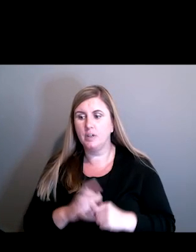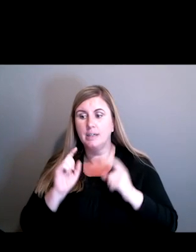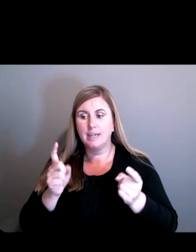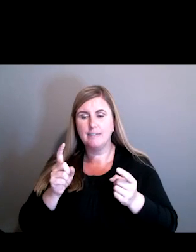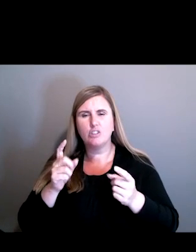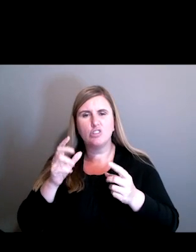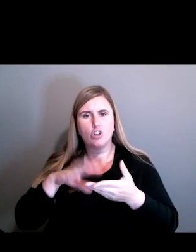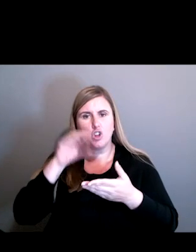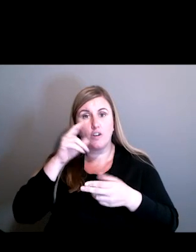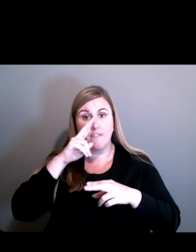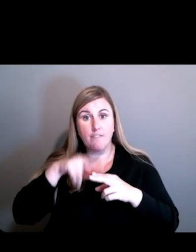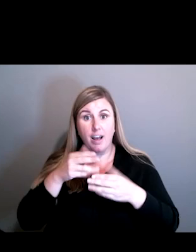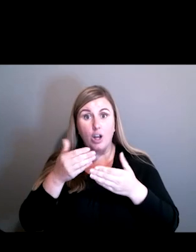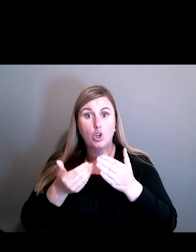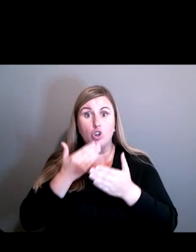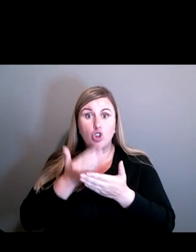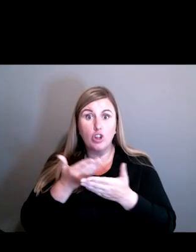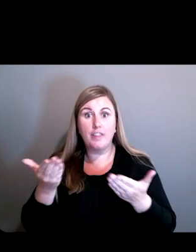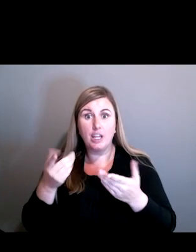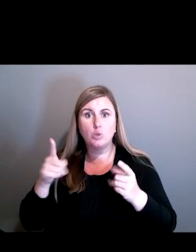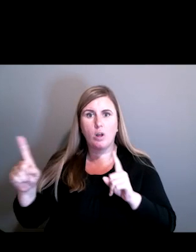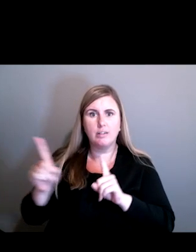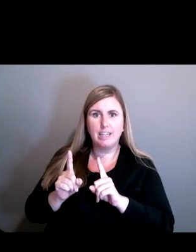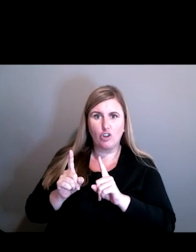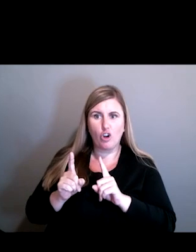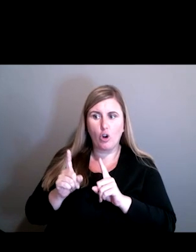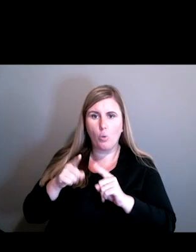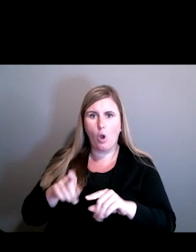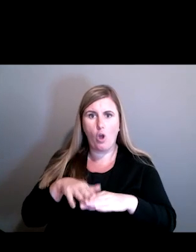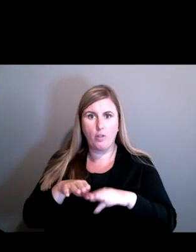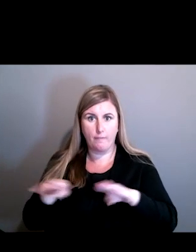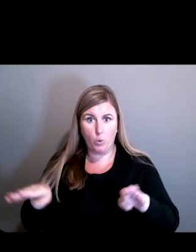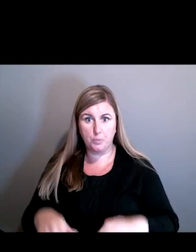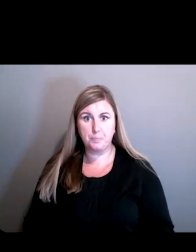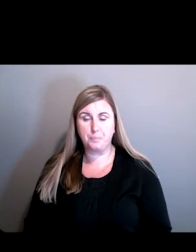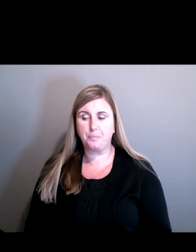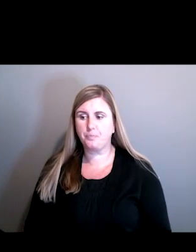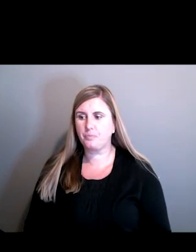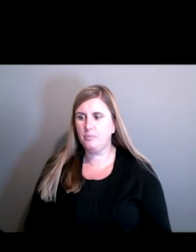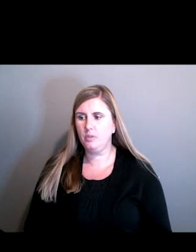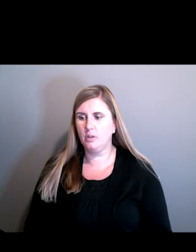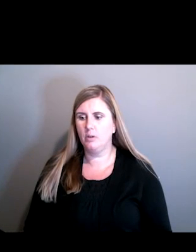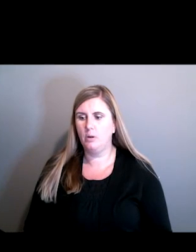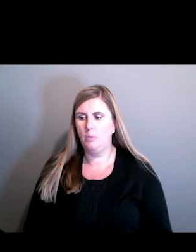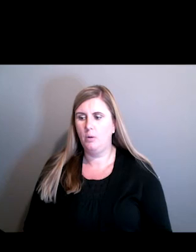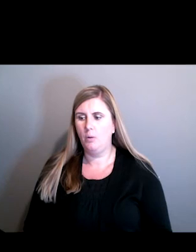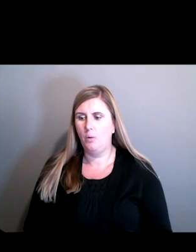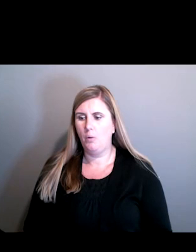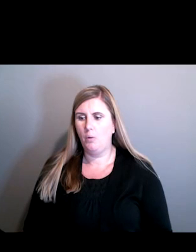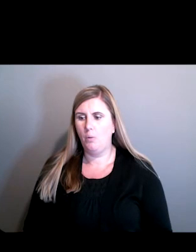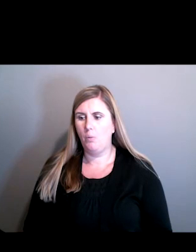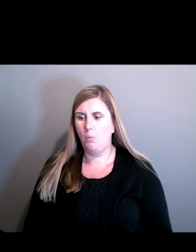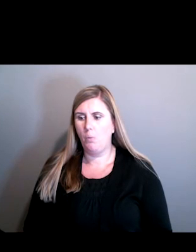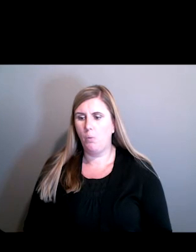demands. First, she's just giving the learner fun, good things for being near her while she's on the floor.